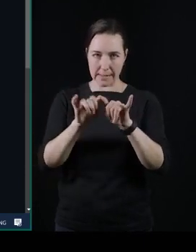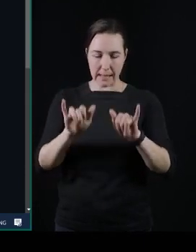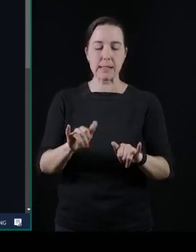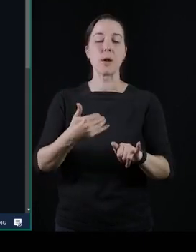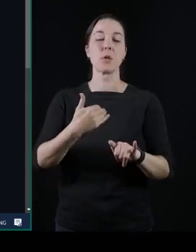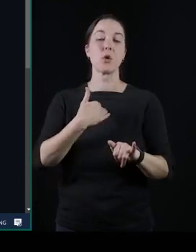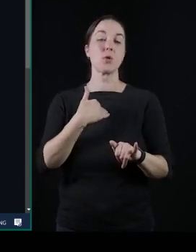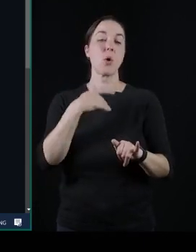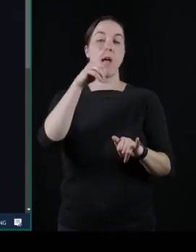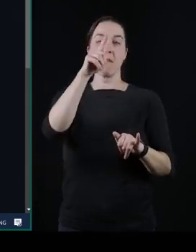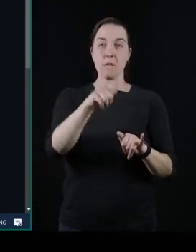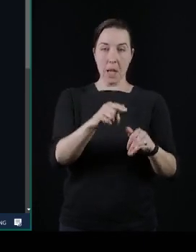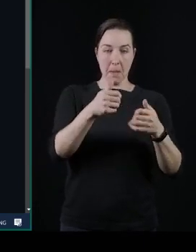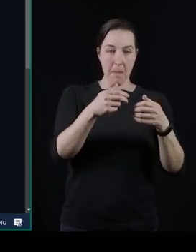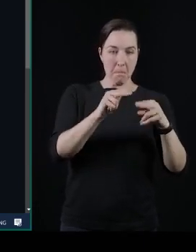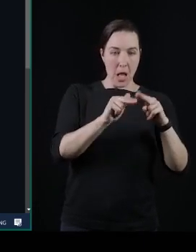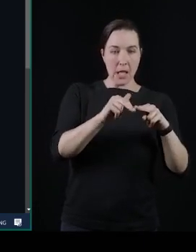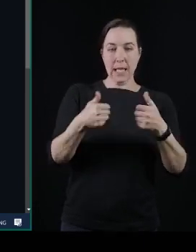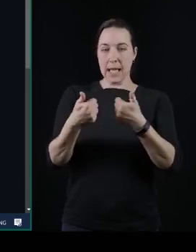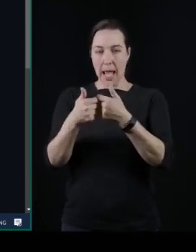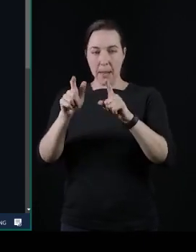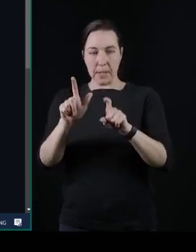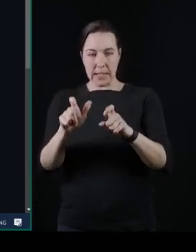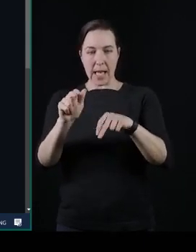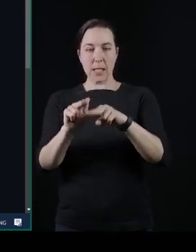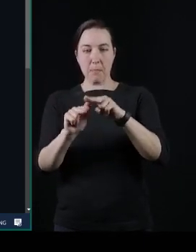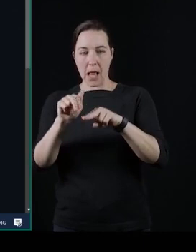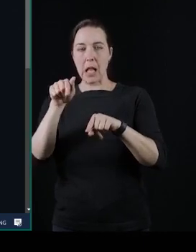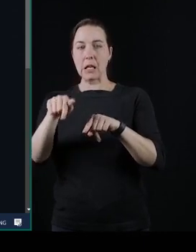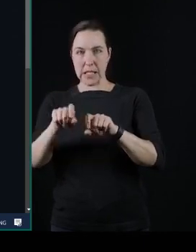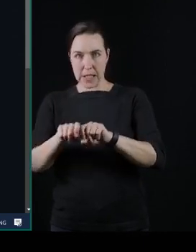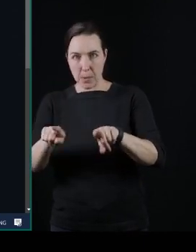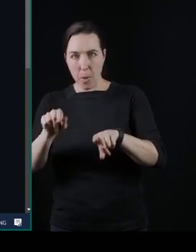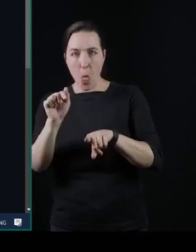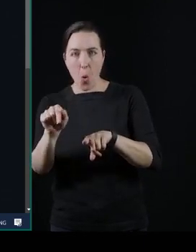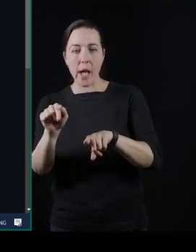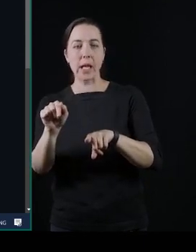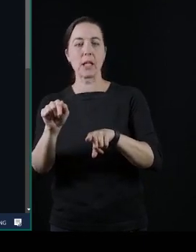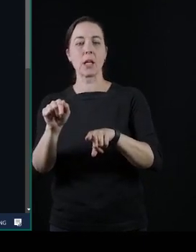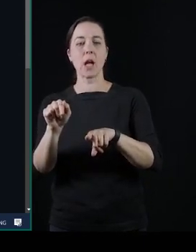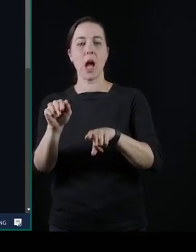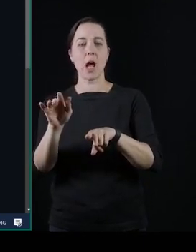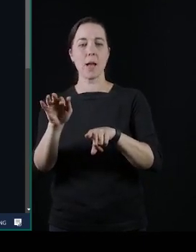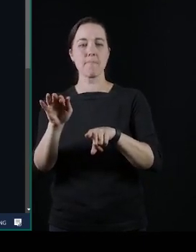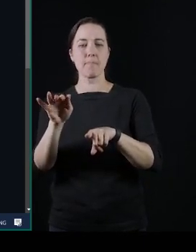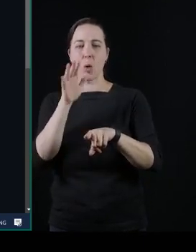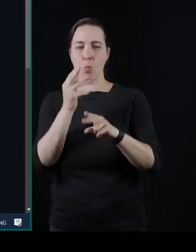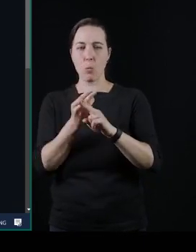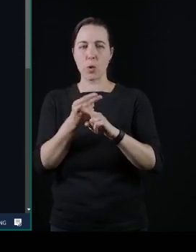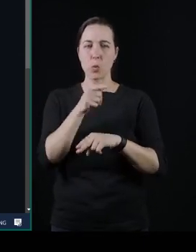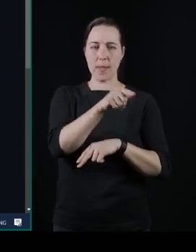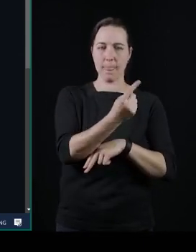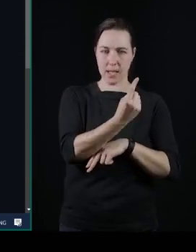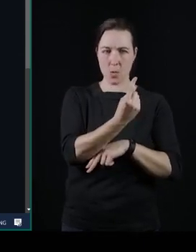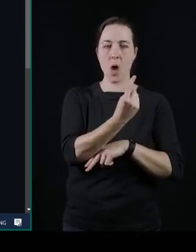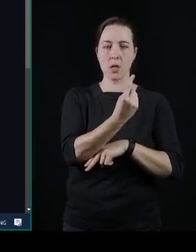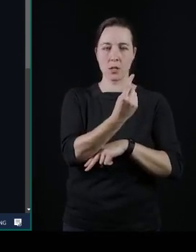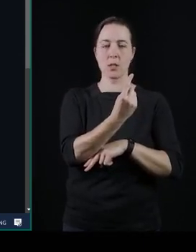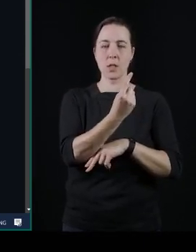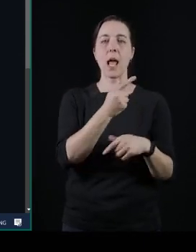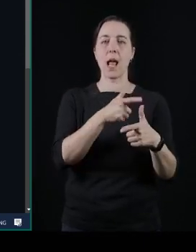build, and we have the game test build that it reached deploy state. We'll use this